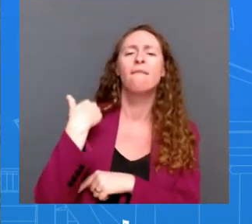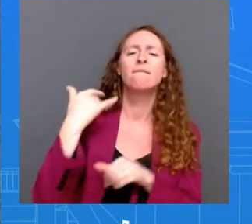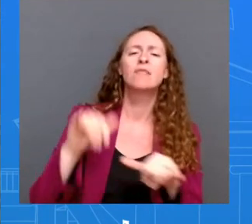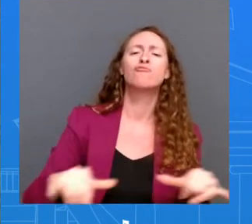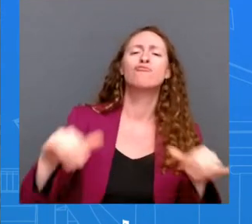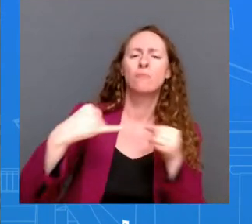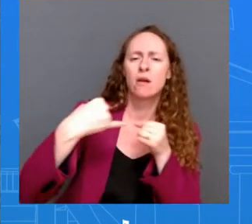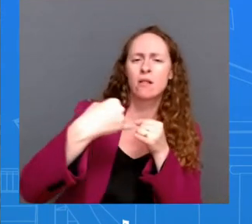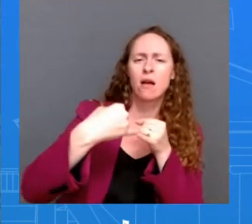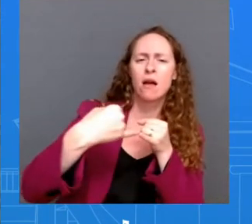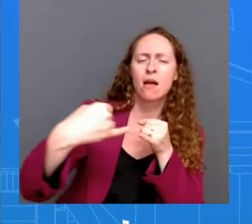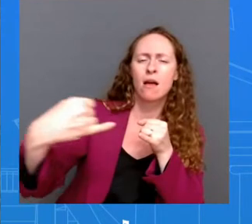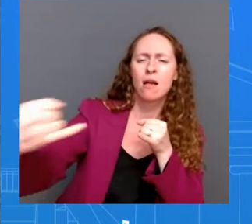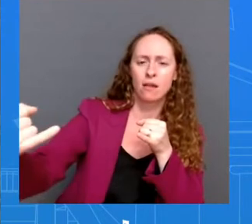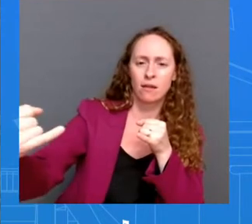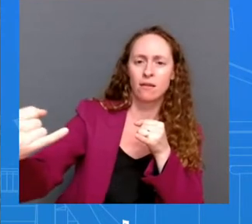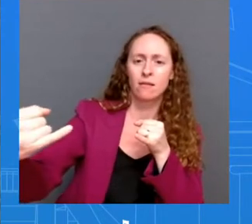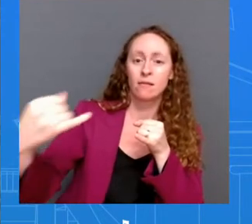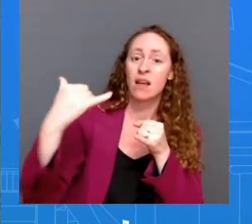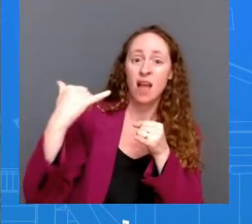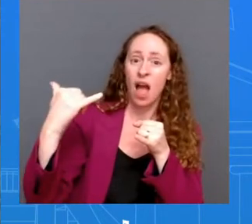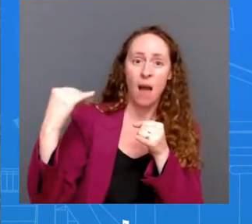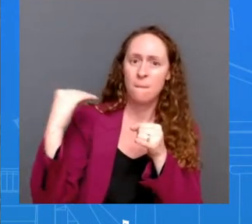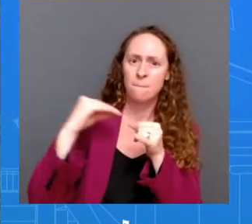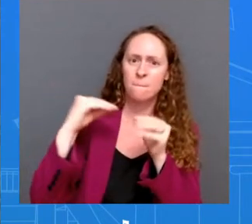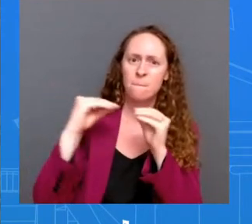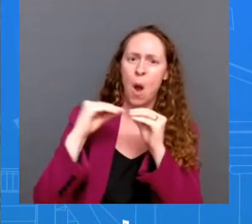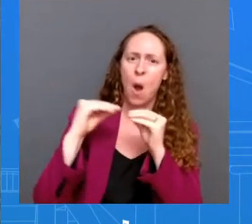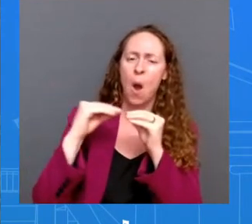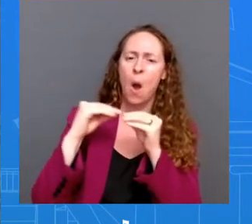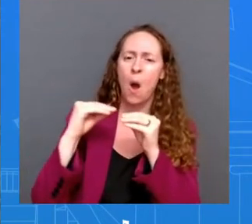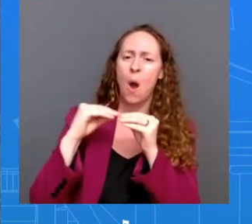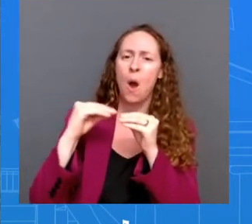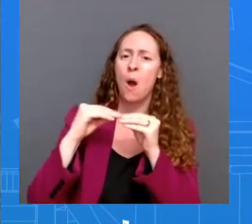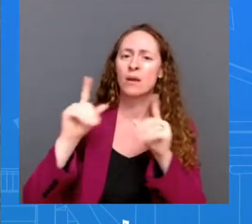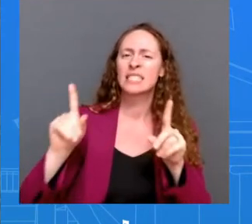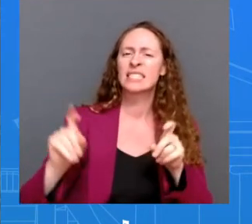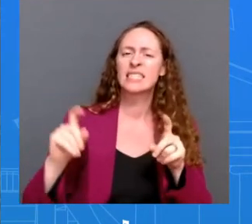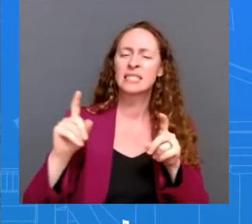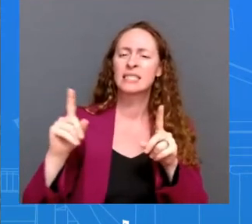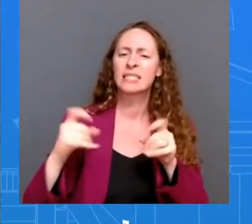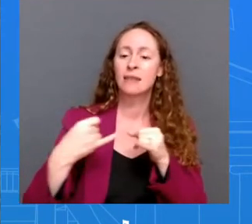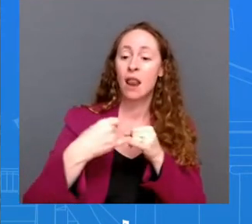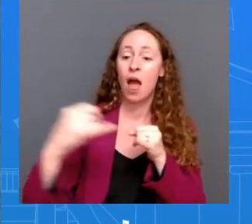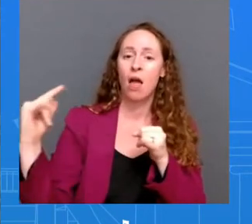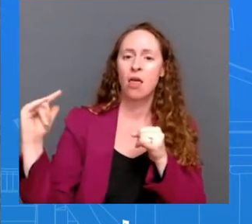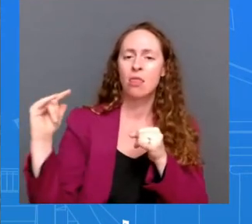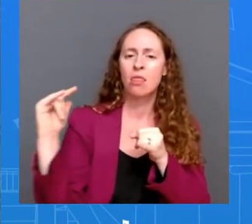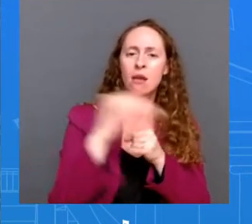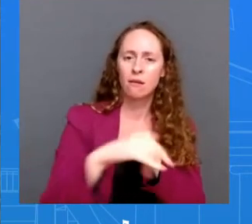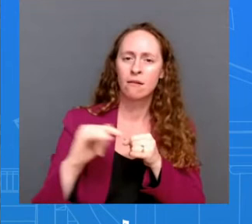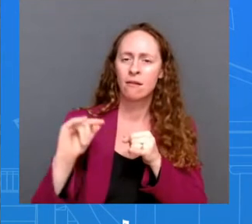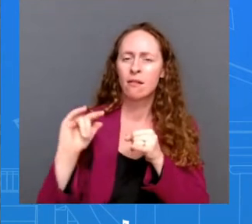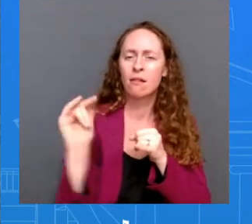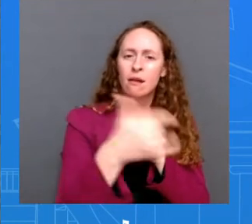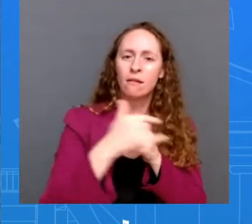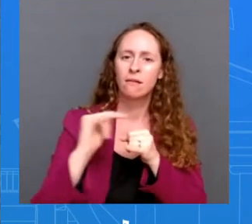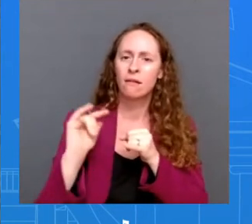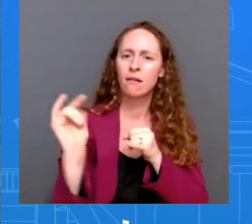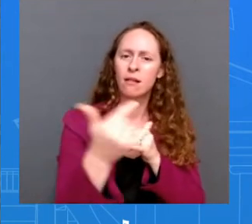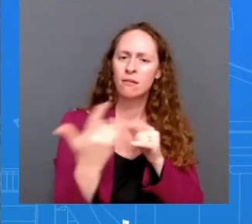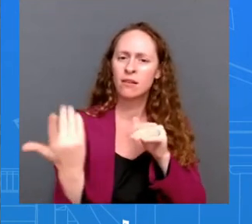has pursued economic coercion, political interference, and cyber attacks against Taiwan, all of which erode the